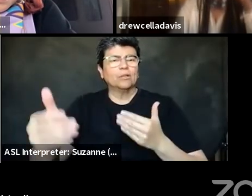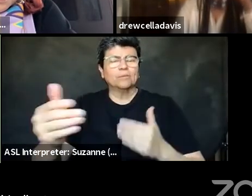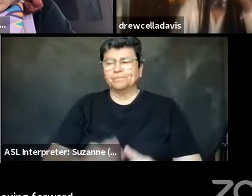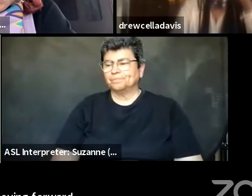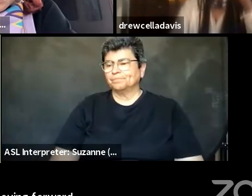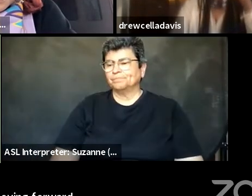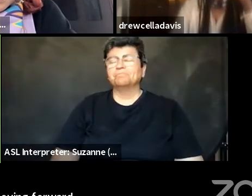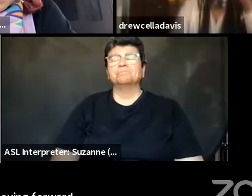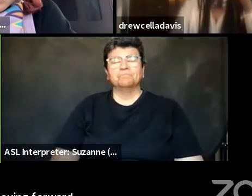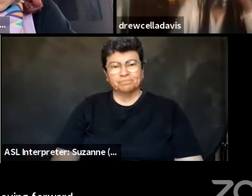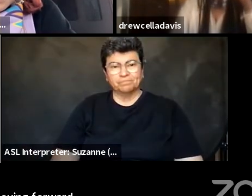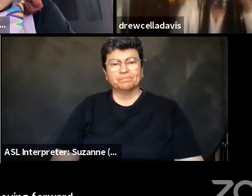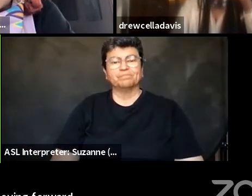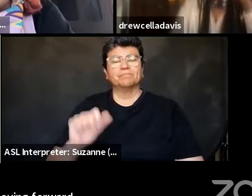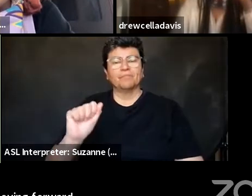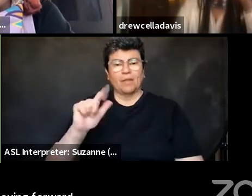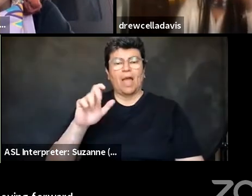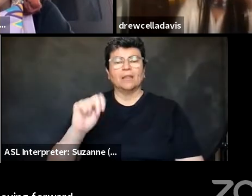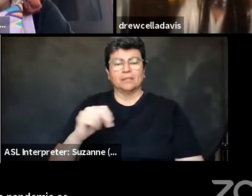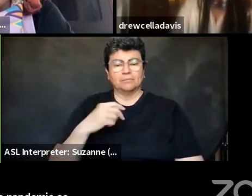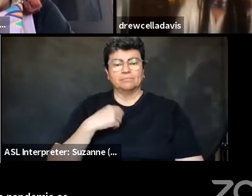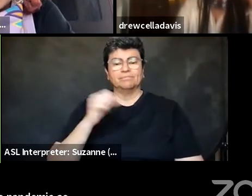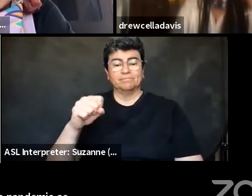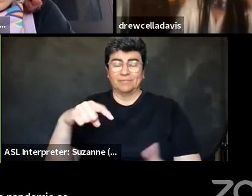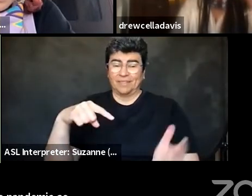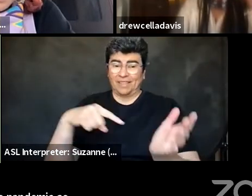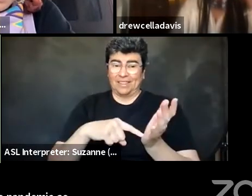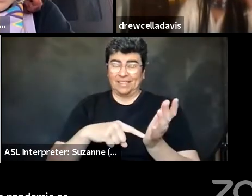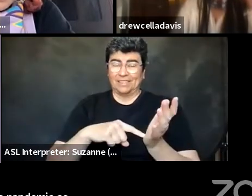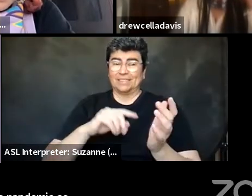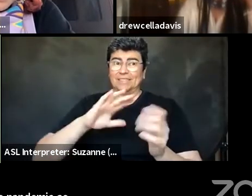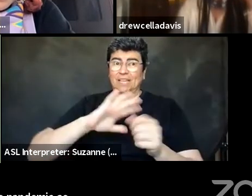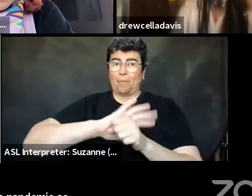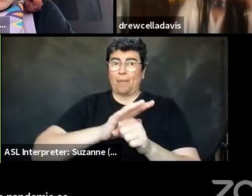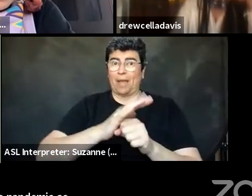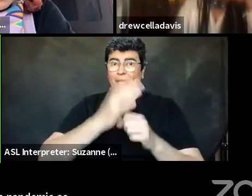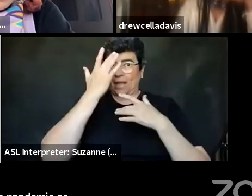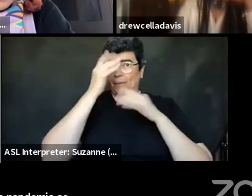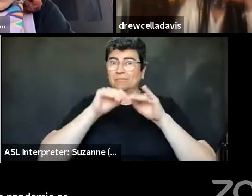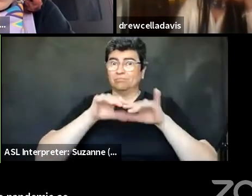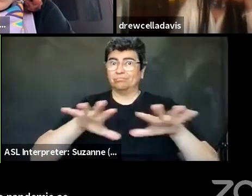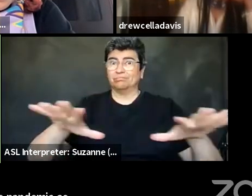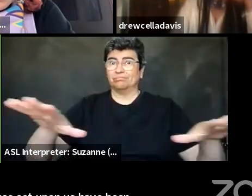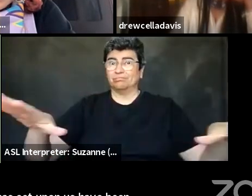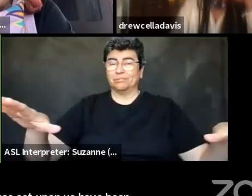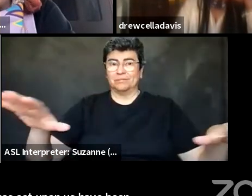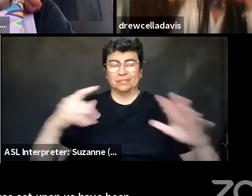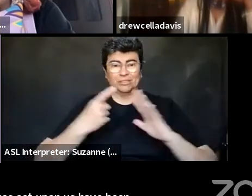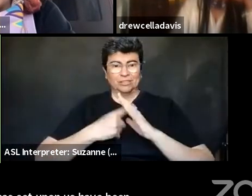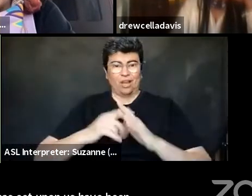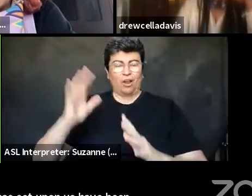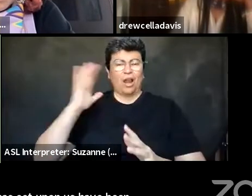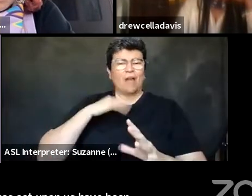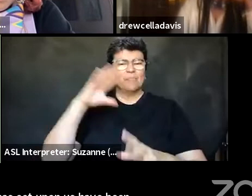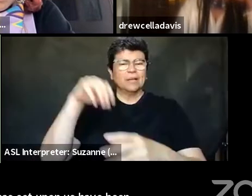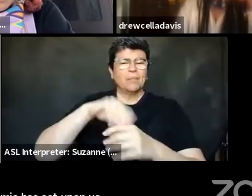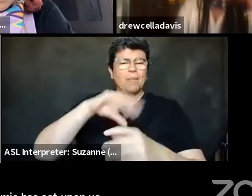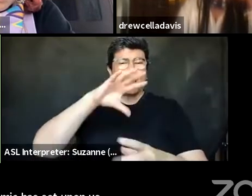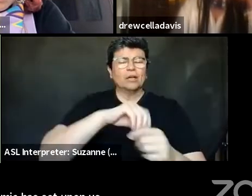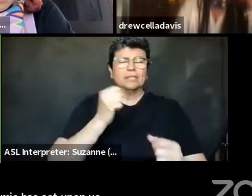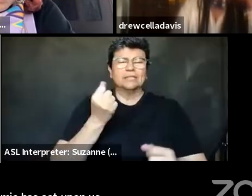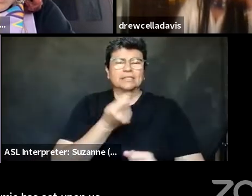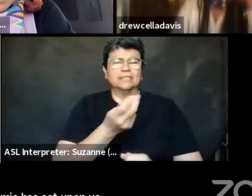Yeah, since this pandemic has set upon us, I've been a part of several